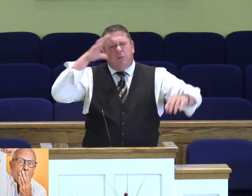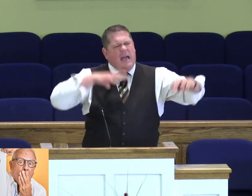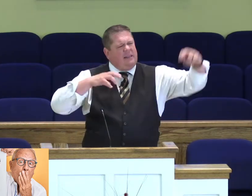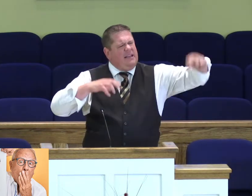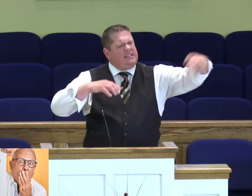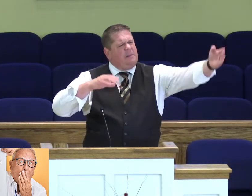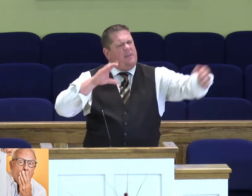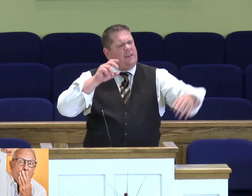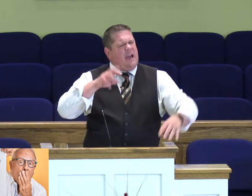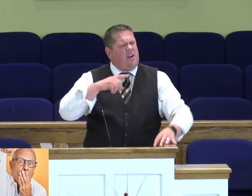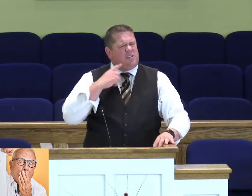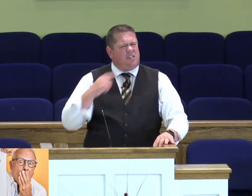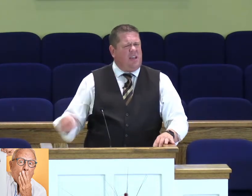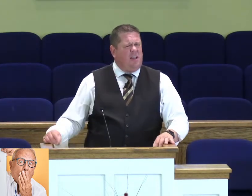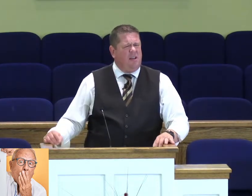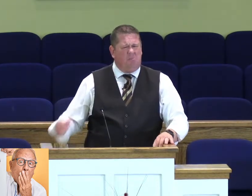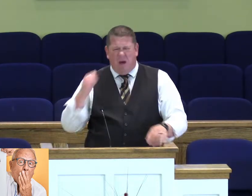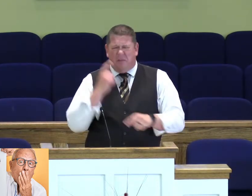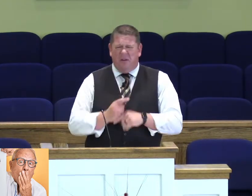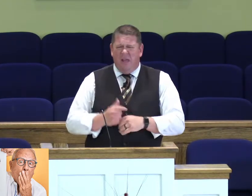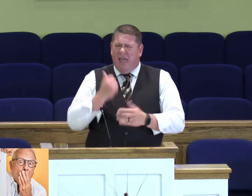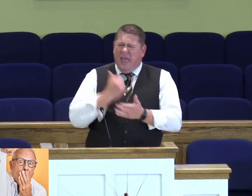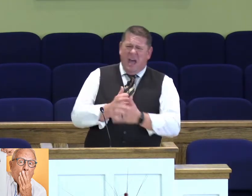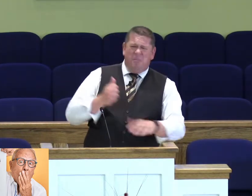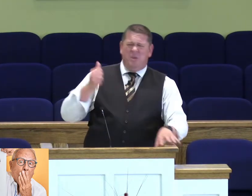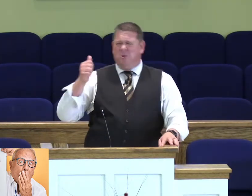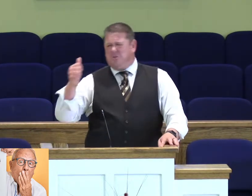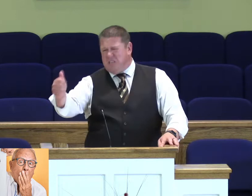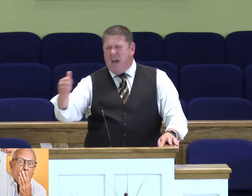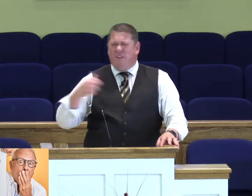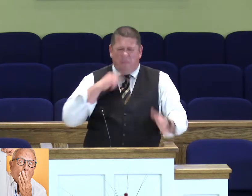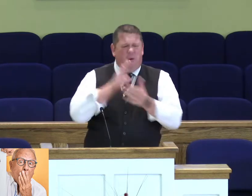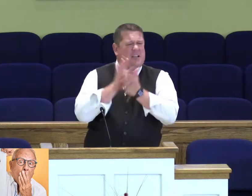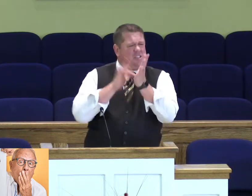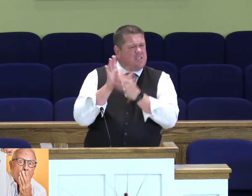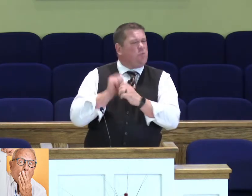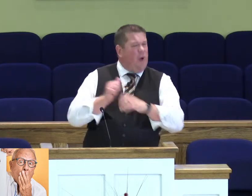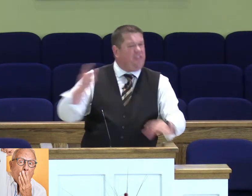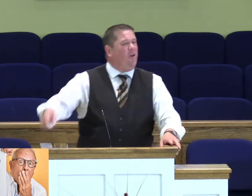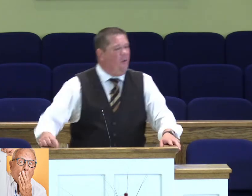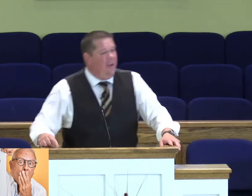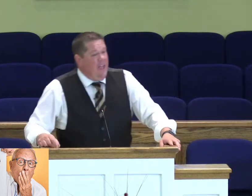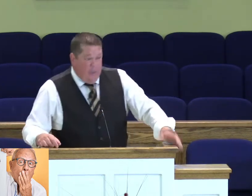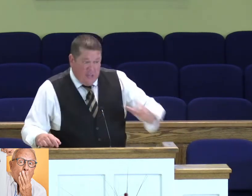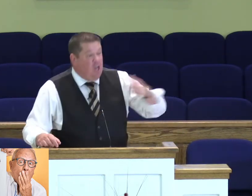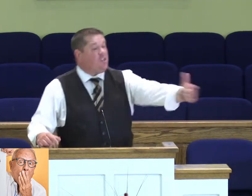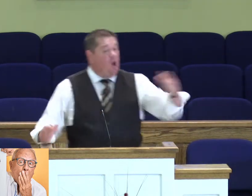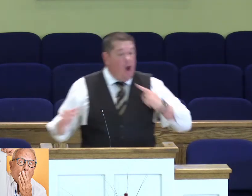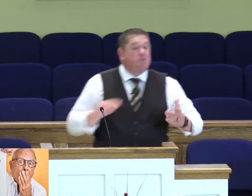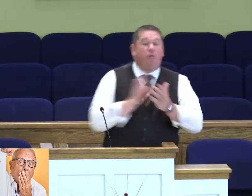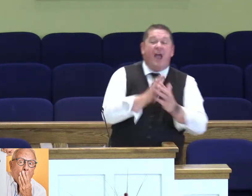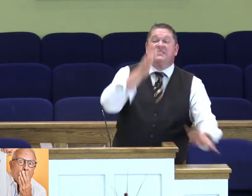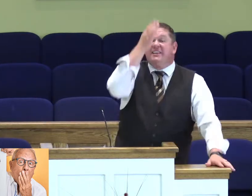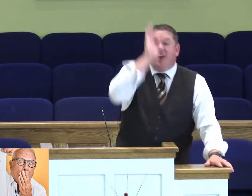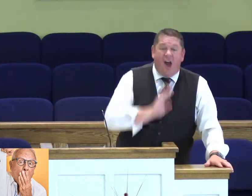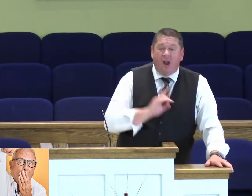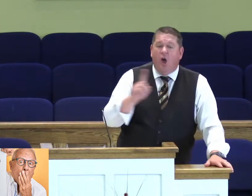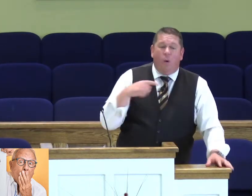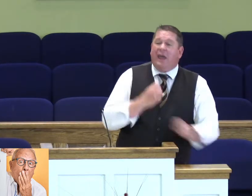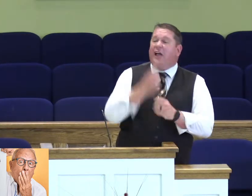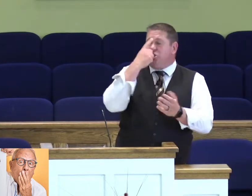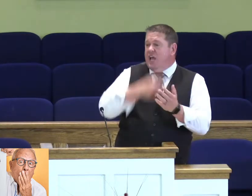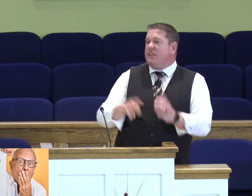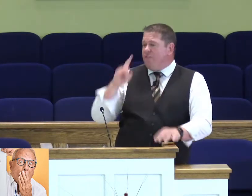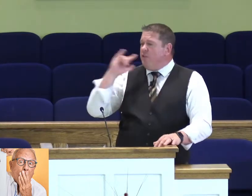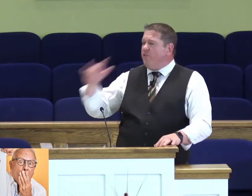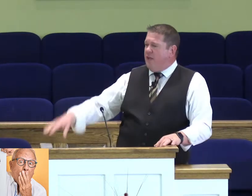And there was a black lady sitting behind the counter, and she said, brother, help yourself. I'll praise Jesus with you. And we took turns praising God